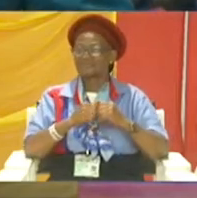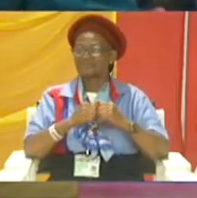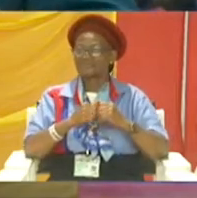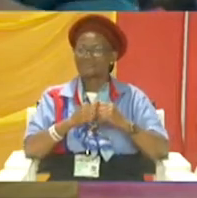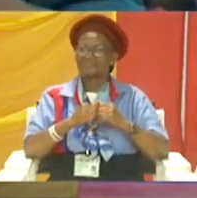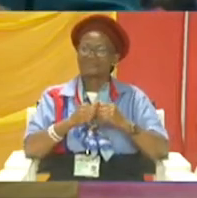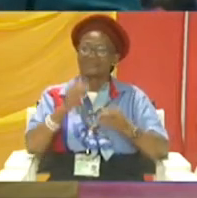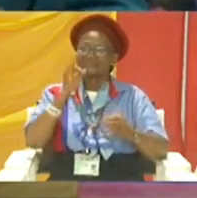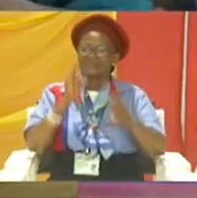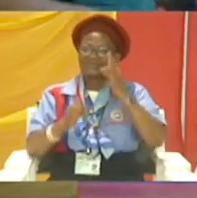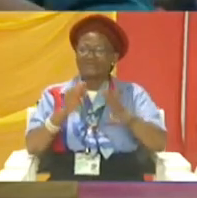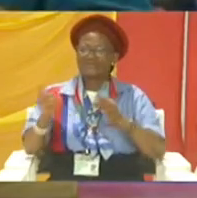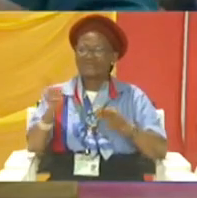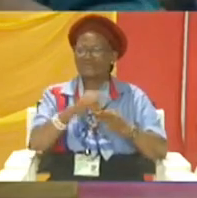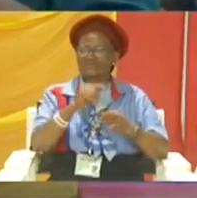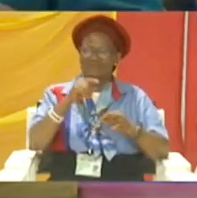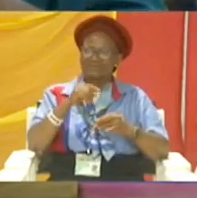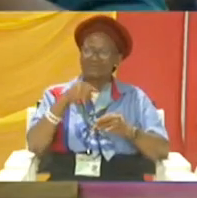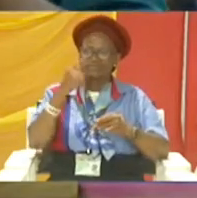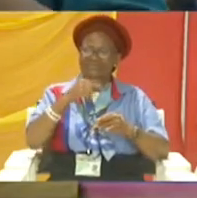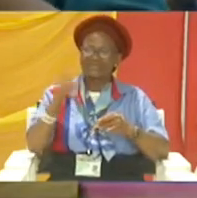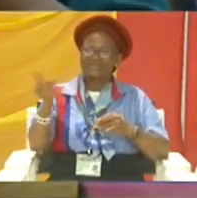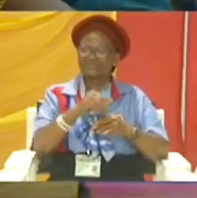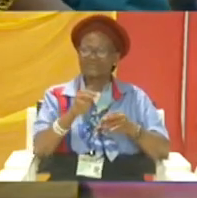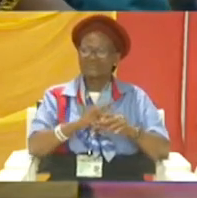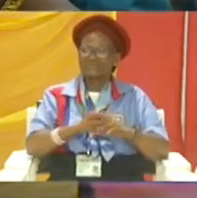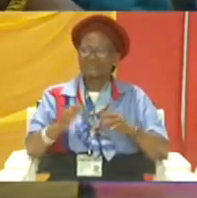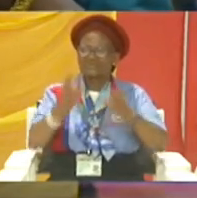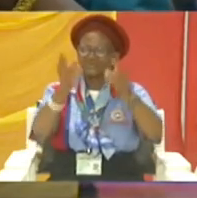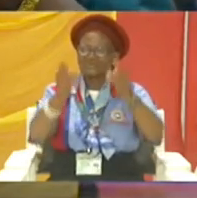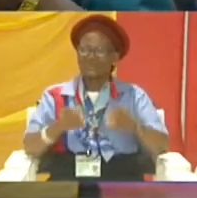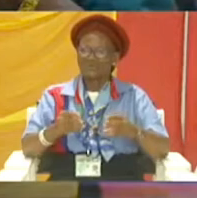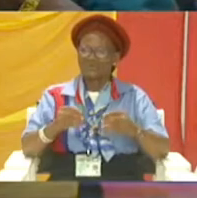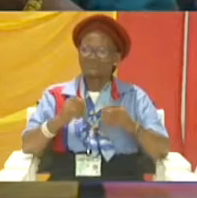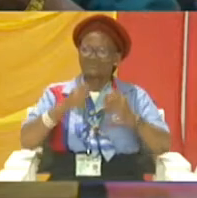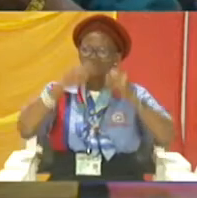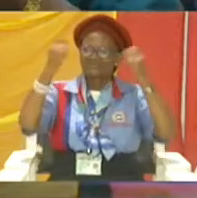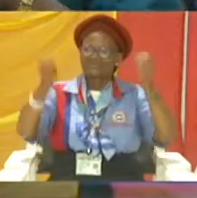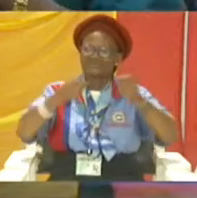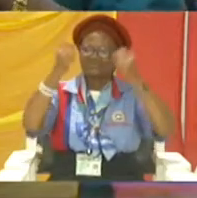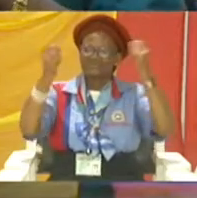If you say you don't want